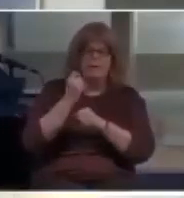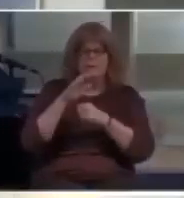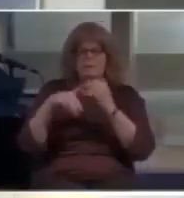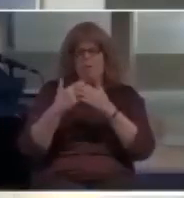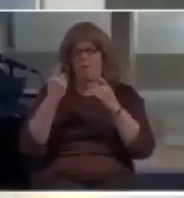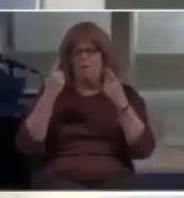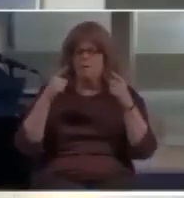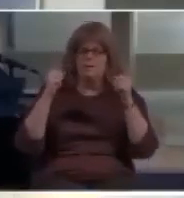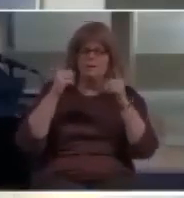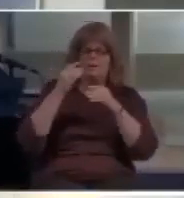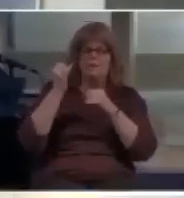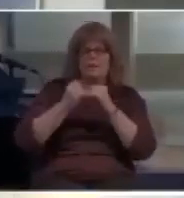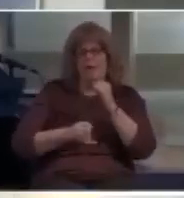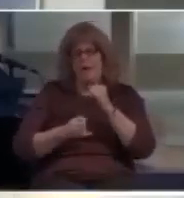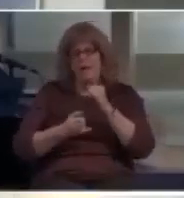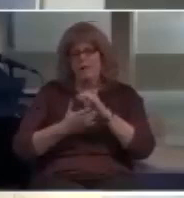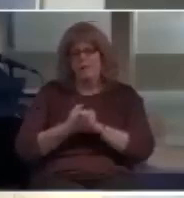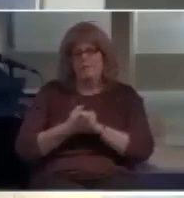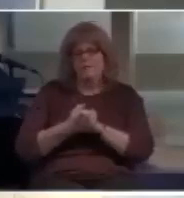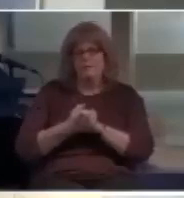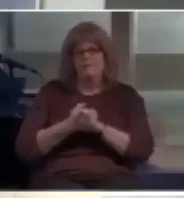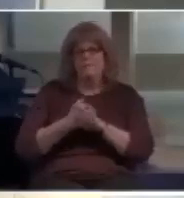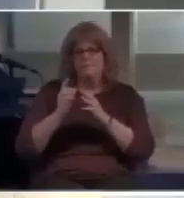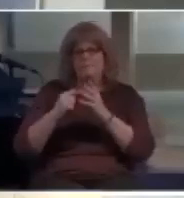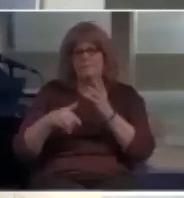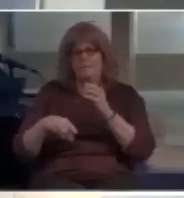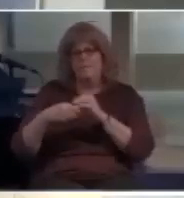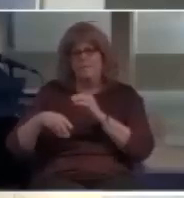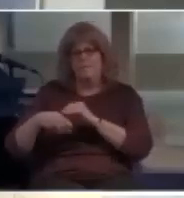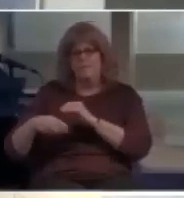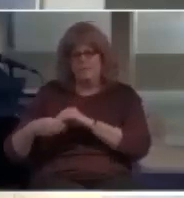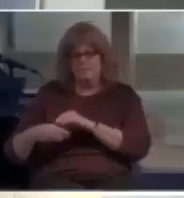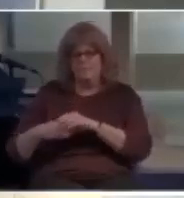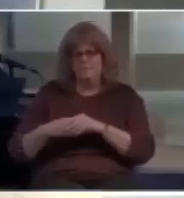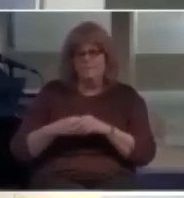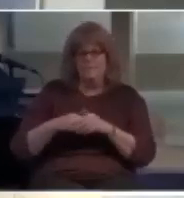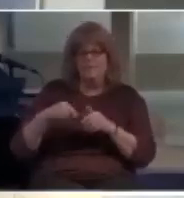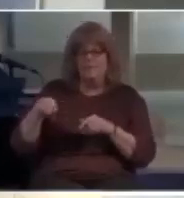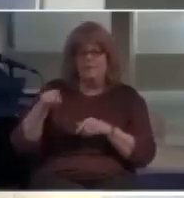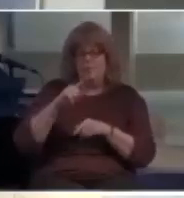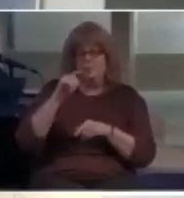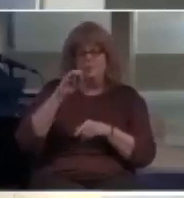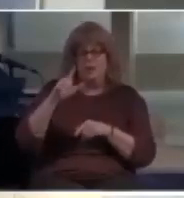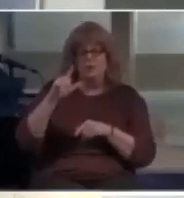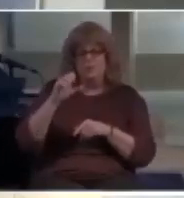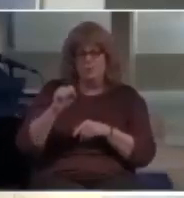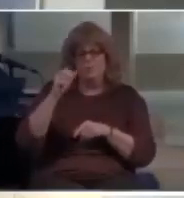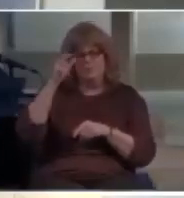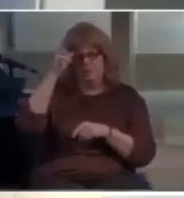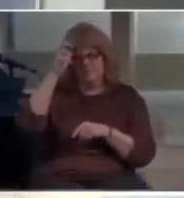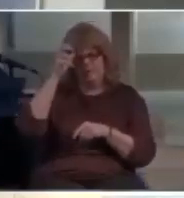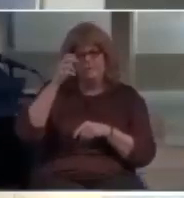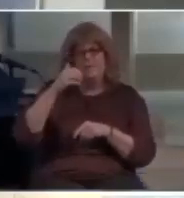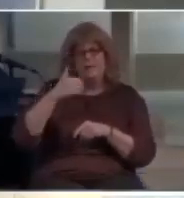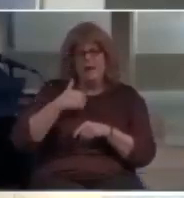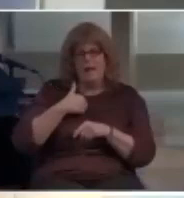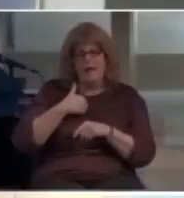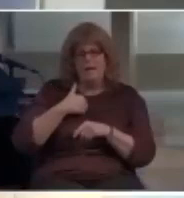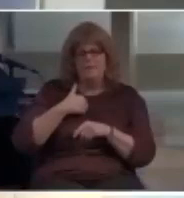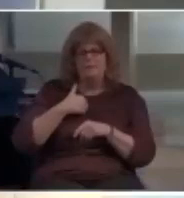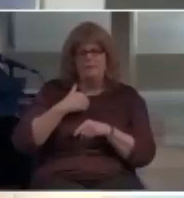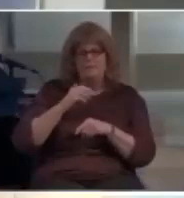in the end, and all of these things. And these are the tools that Satan has at